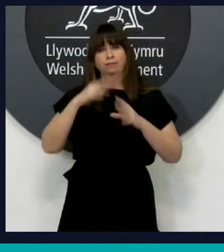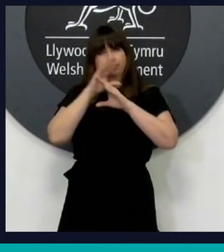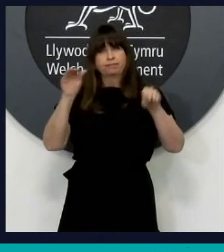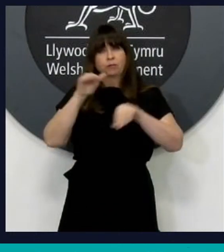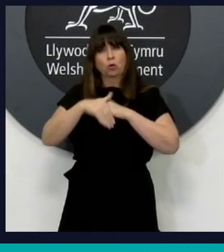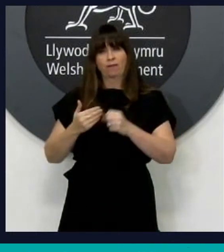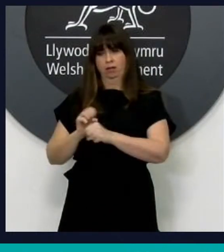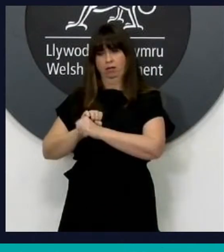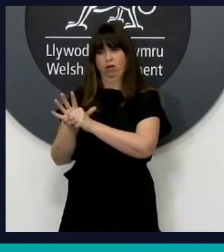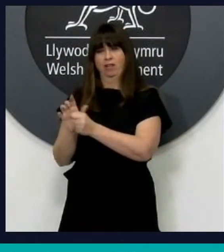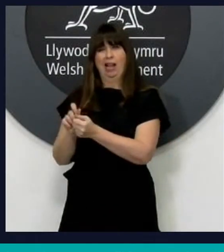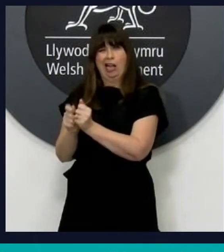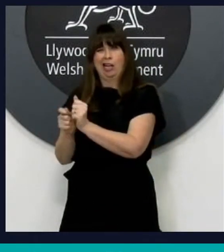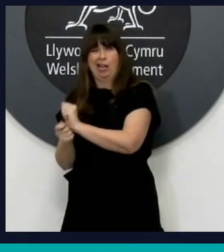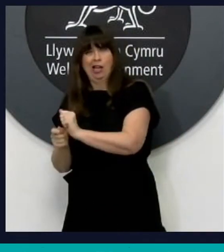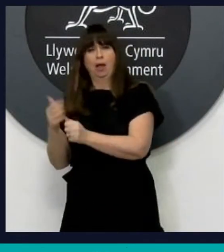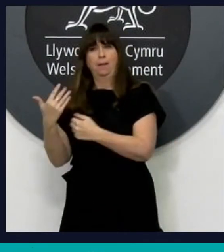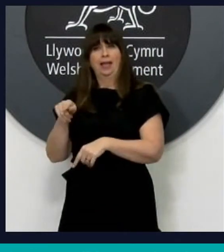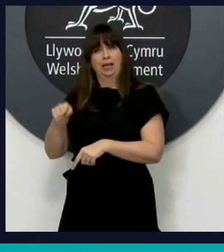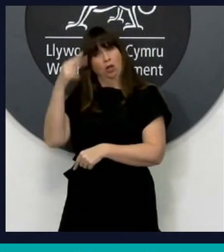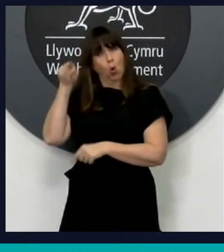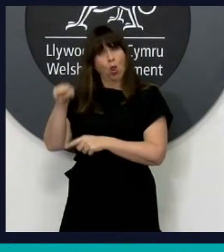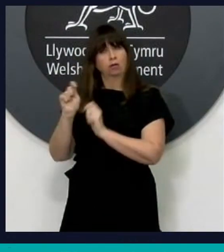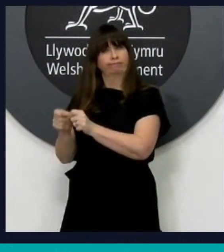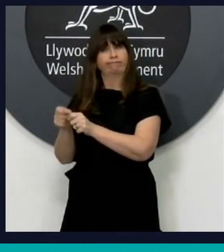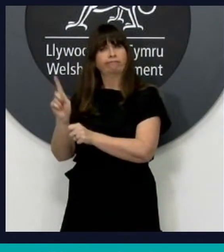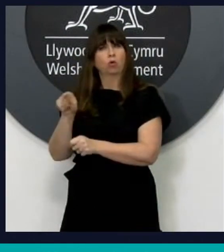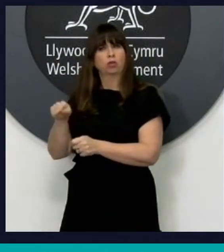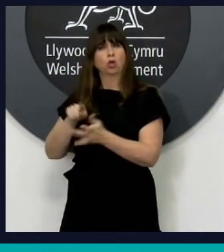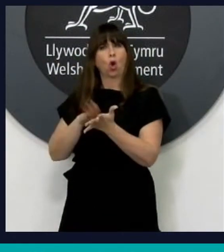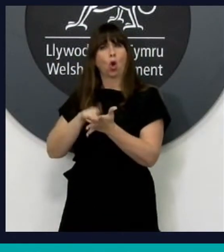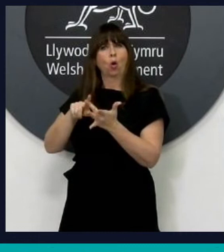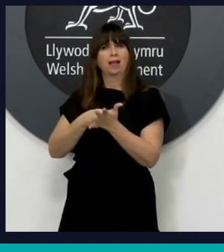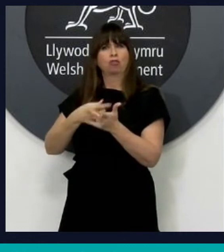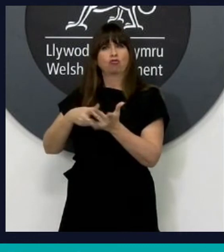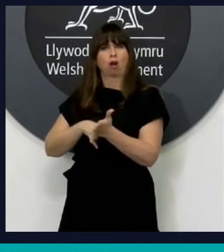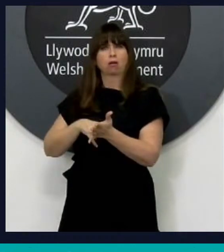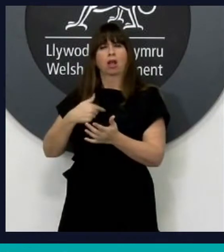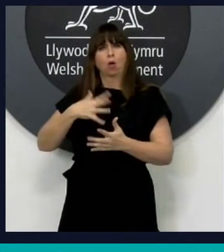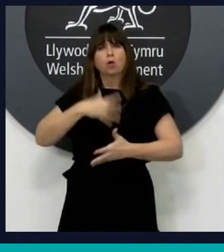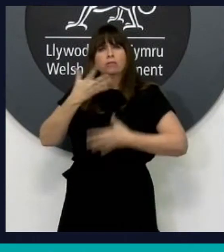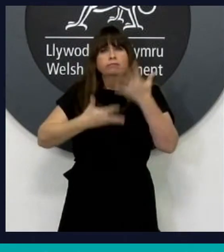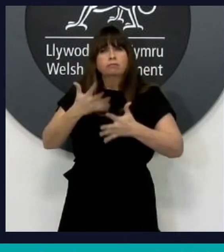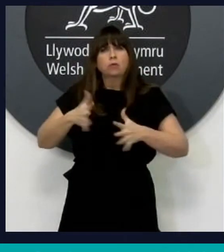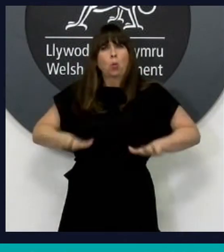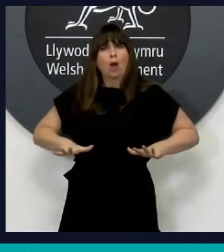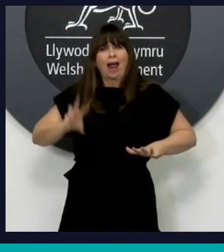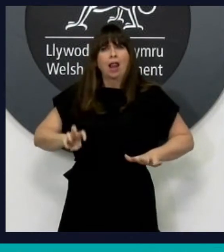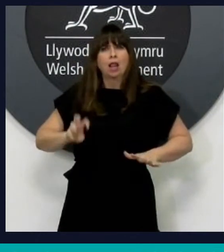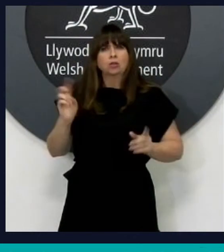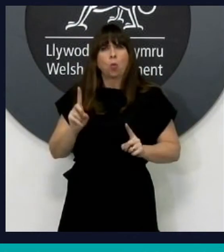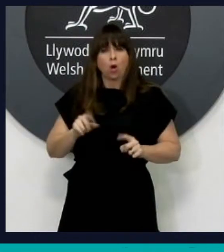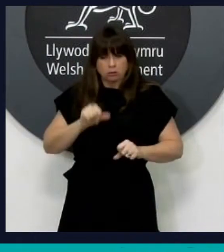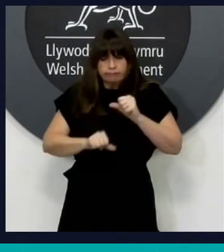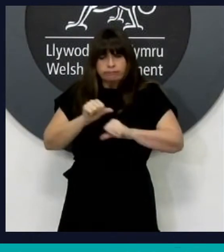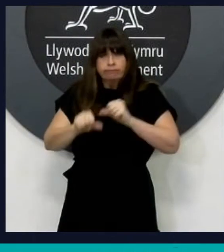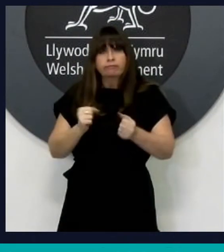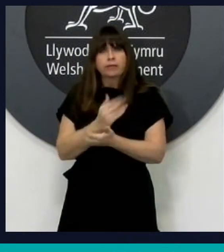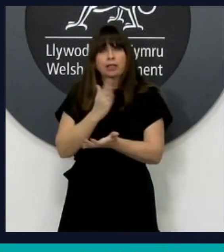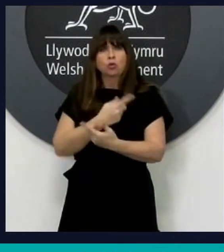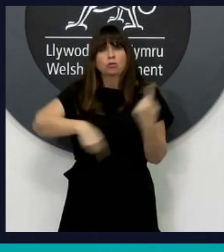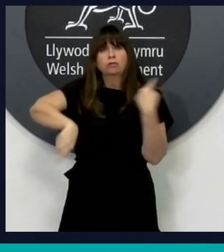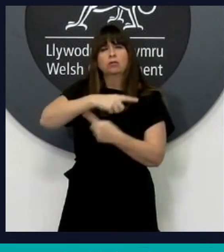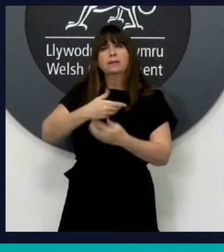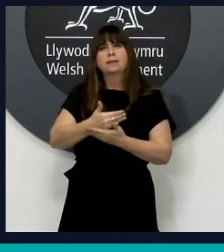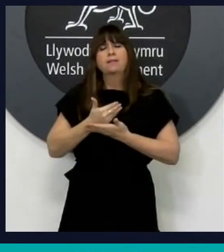new coronavirus variant called Omicron and the actions we're taking in Wales to protect you. Gill will set out how